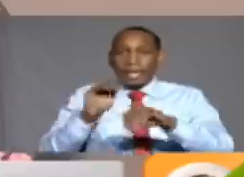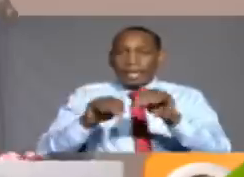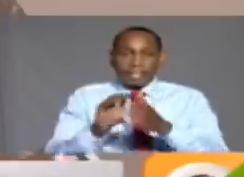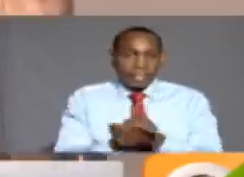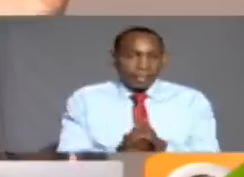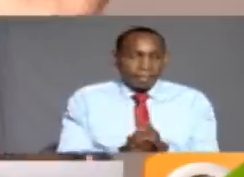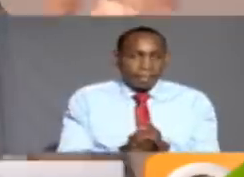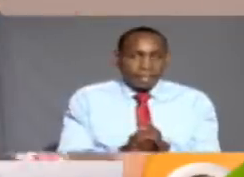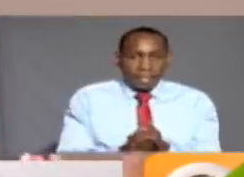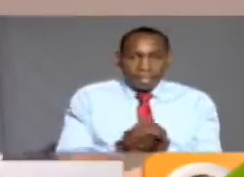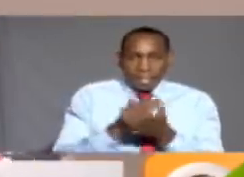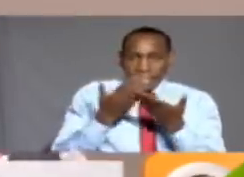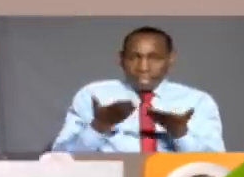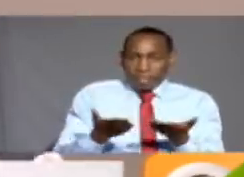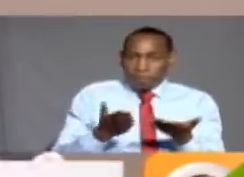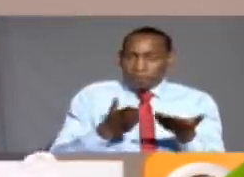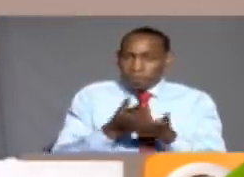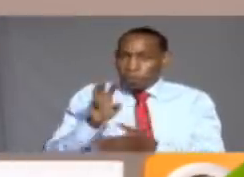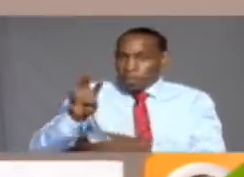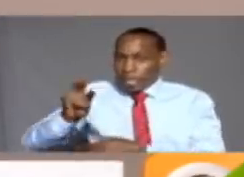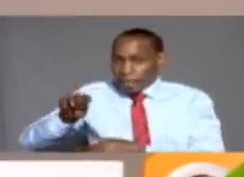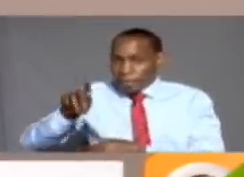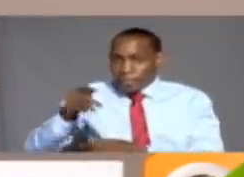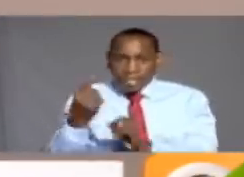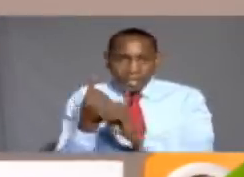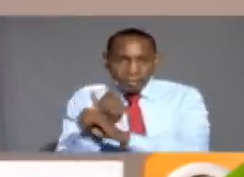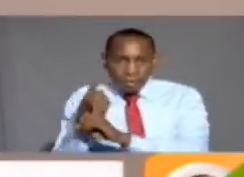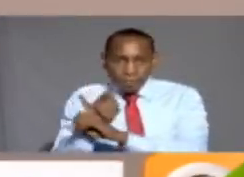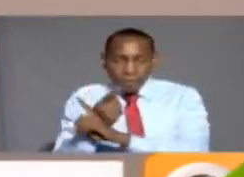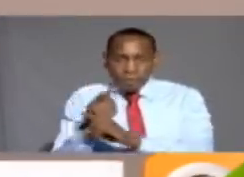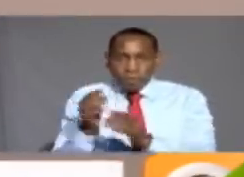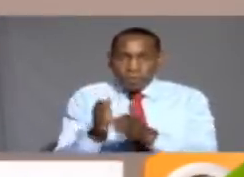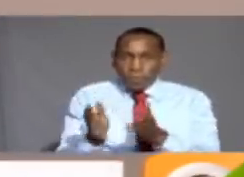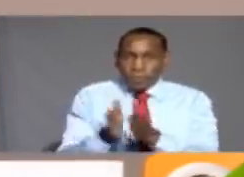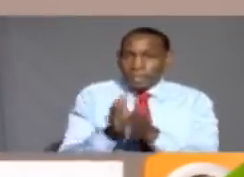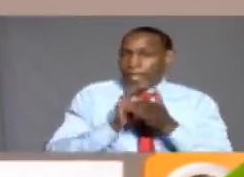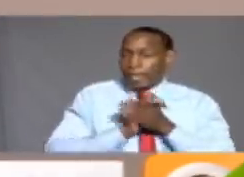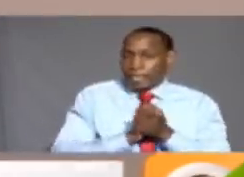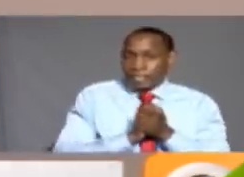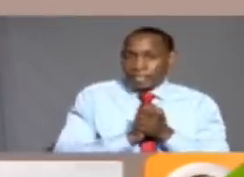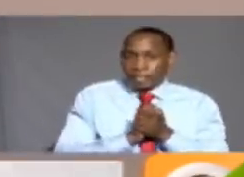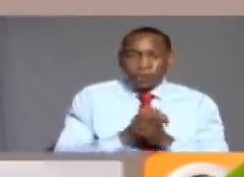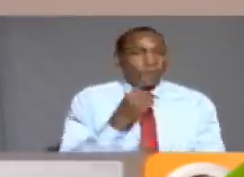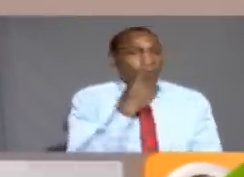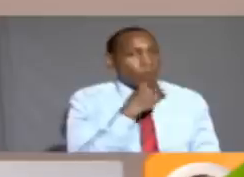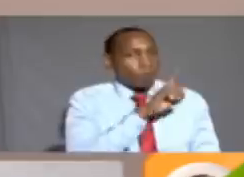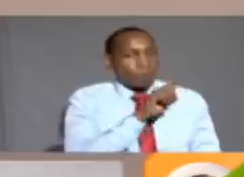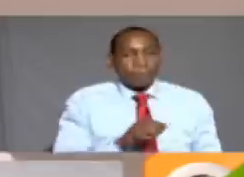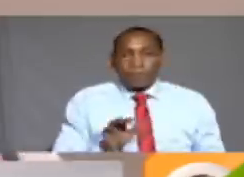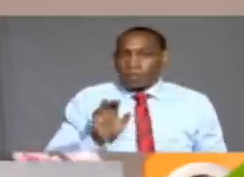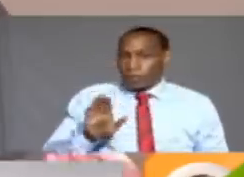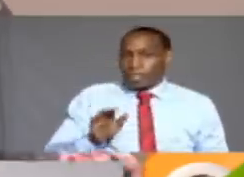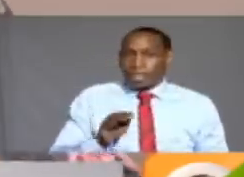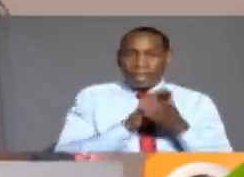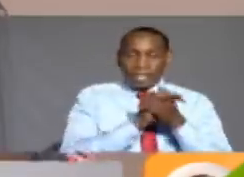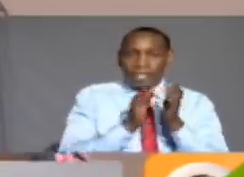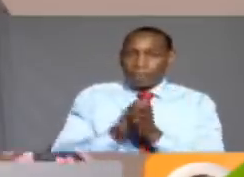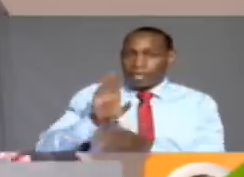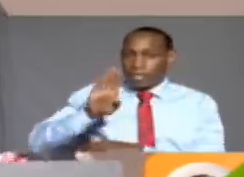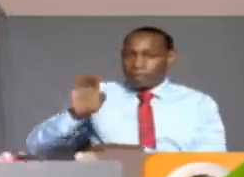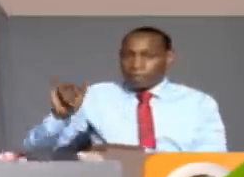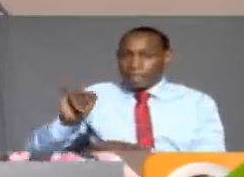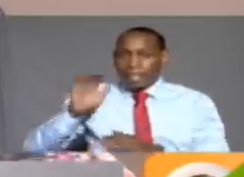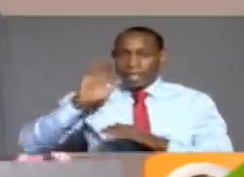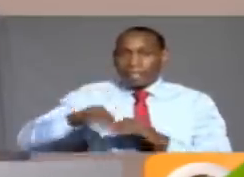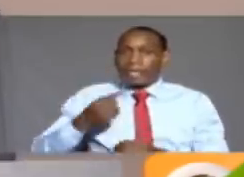who? Therefore, they are going through Gojiris and the others and coming with the handshake and let me finish. Mm-hmm. Handshake and BBI, instead of